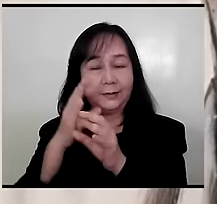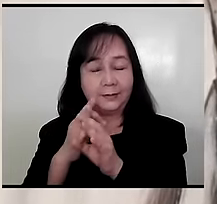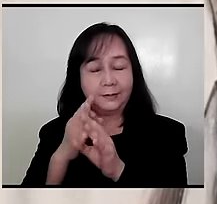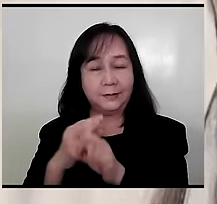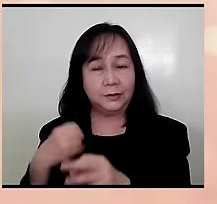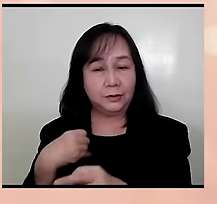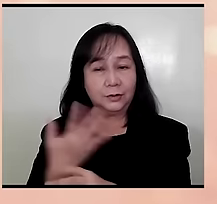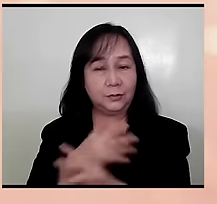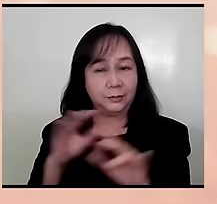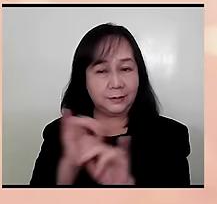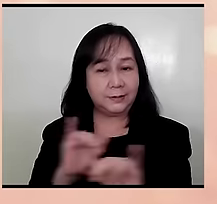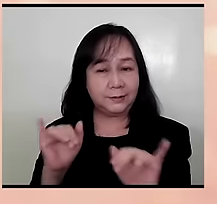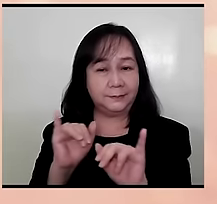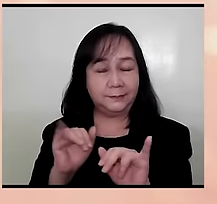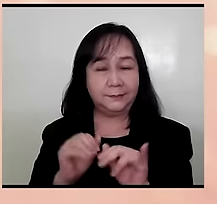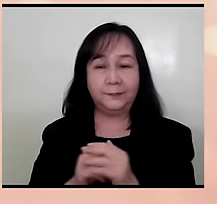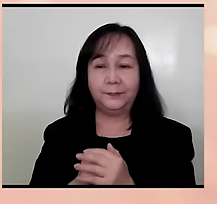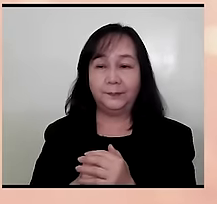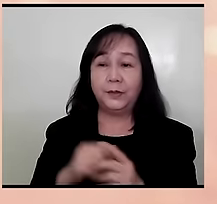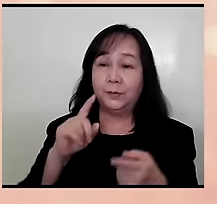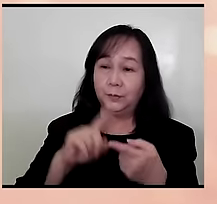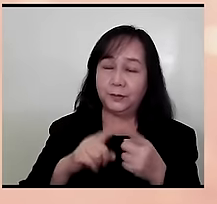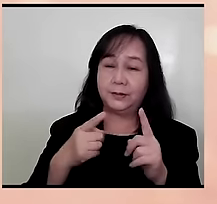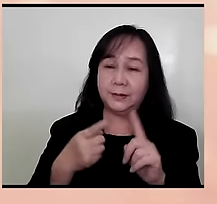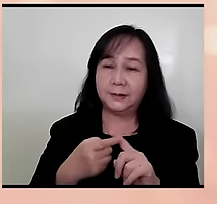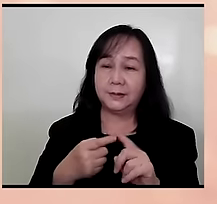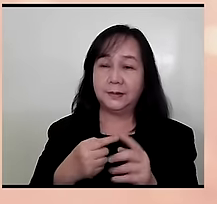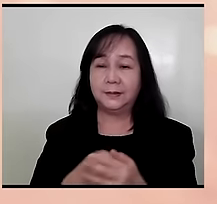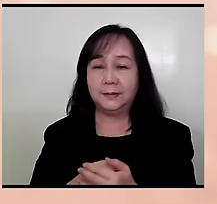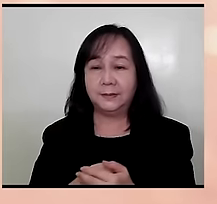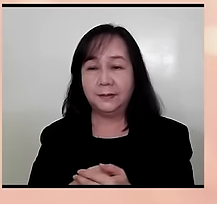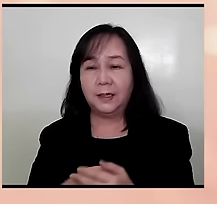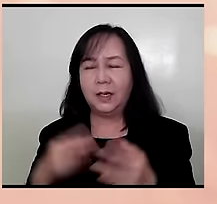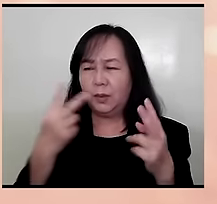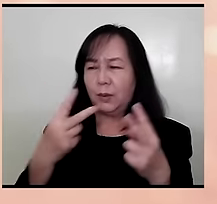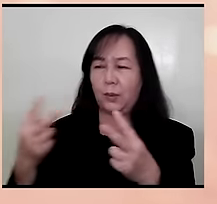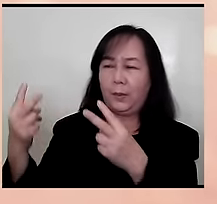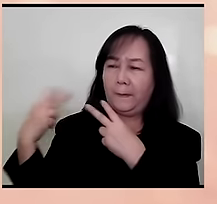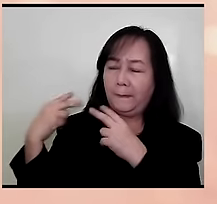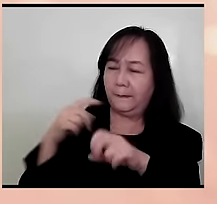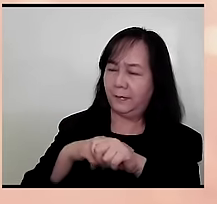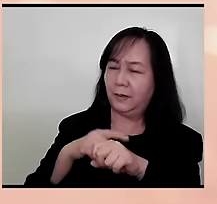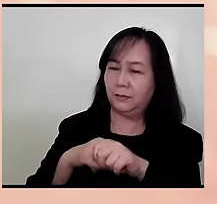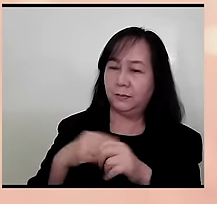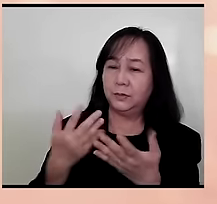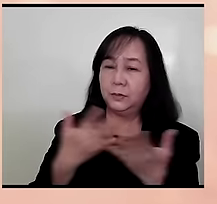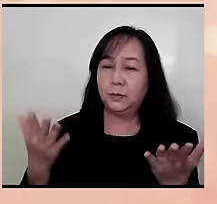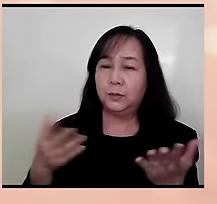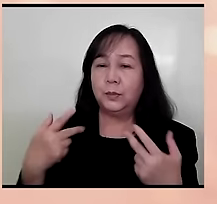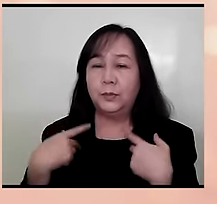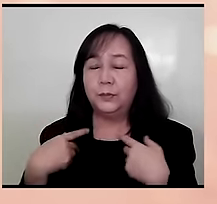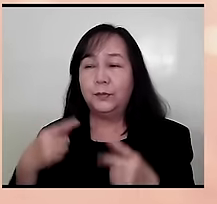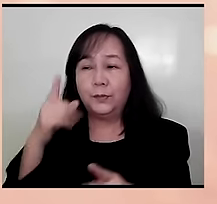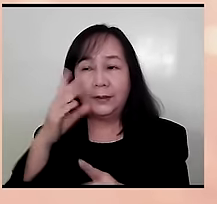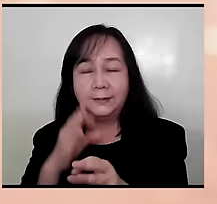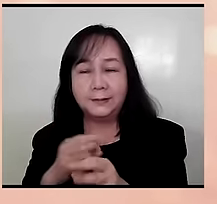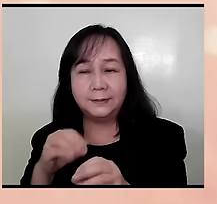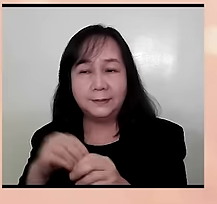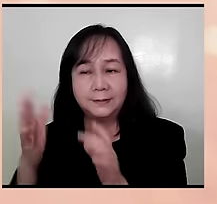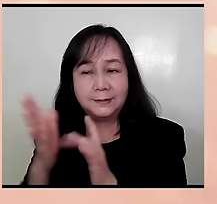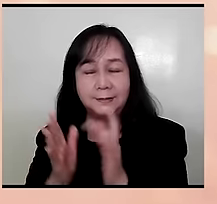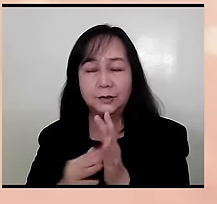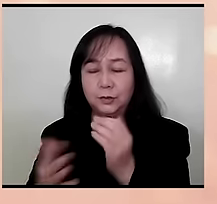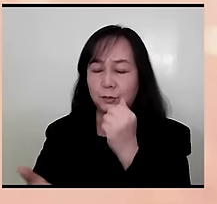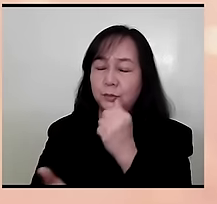too. Friends, recall moments when you were led to faith in Jesus, crucified